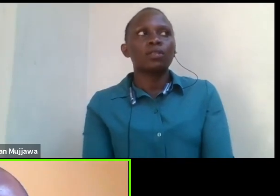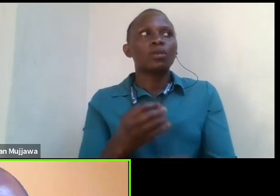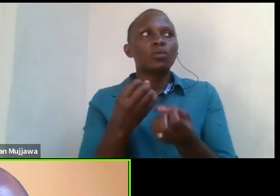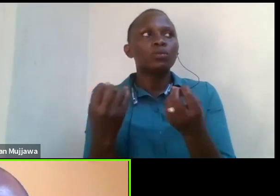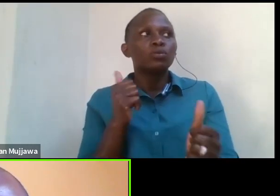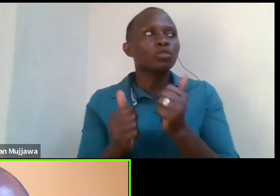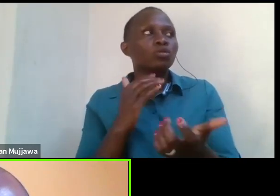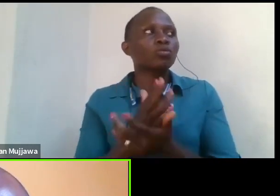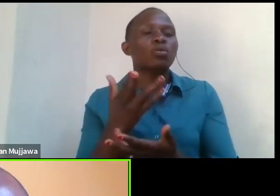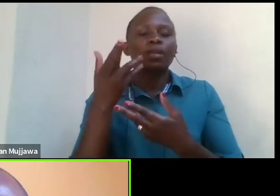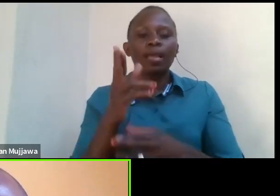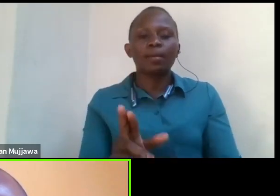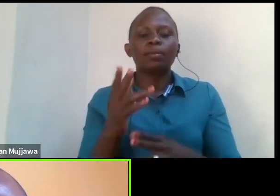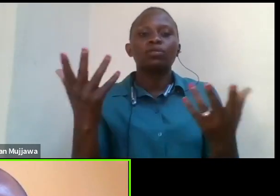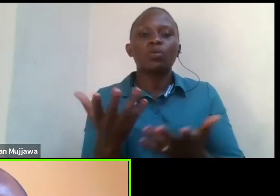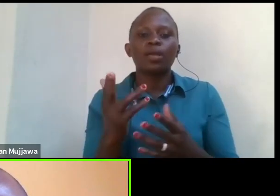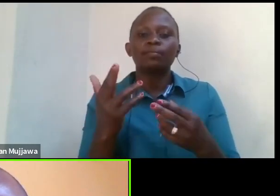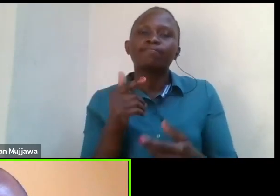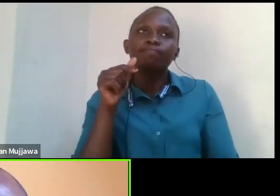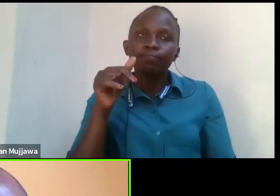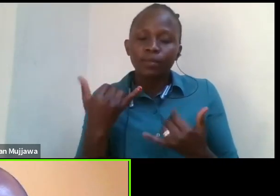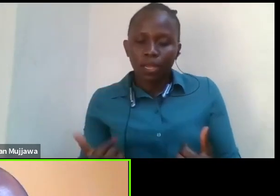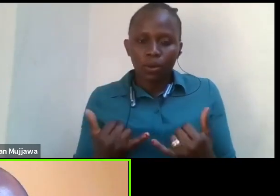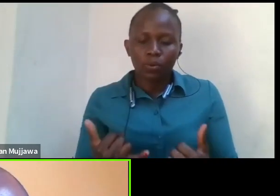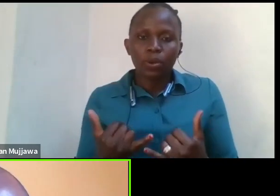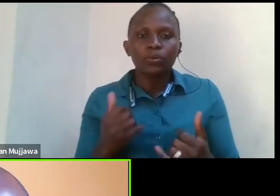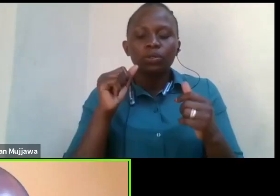not at this point,